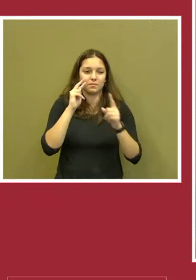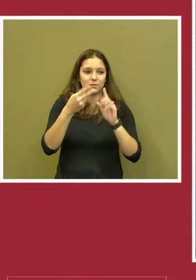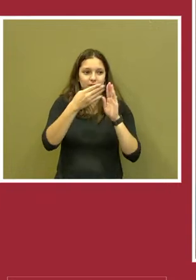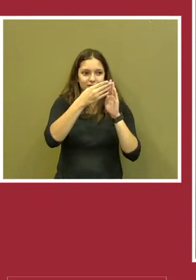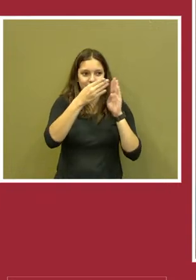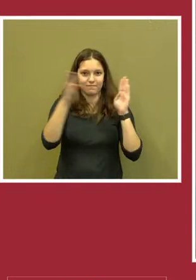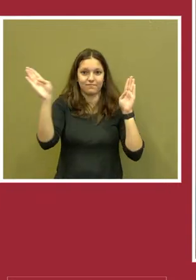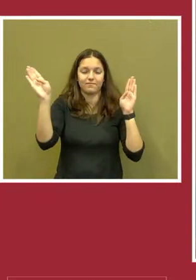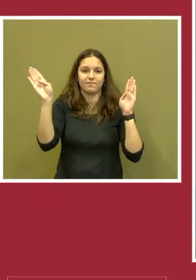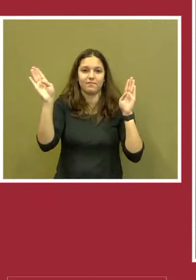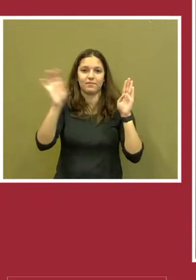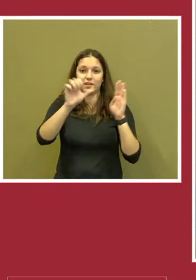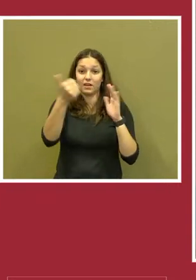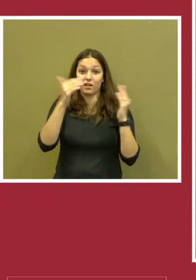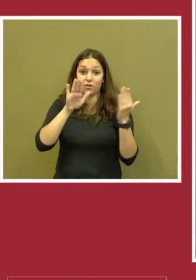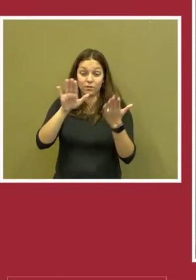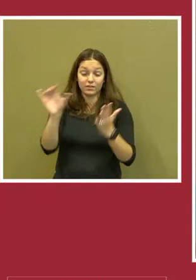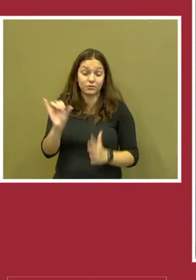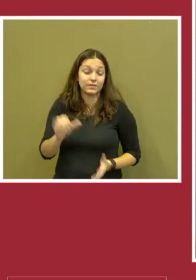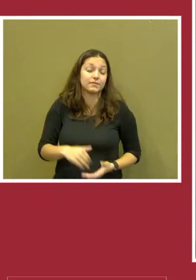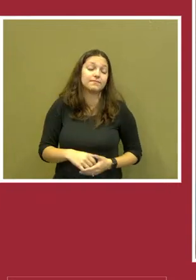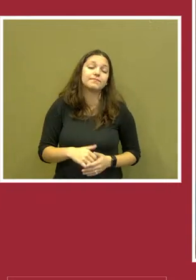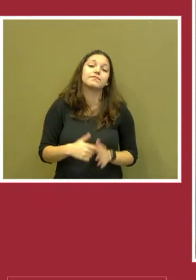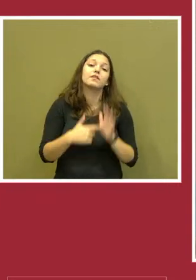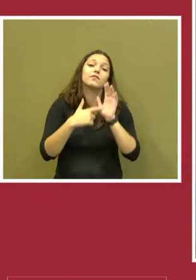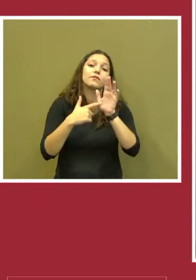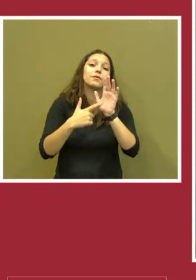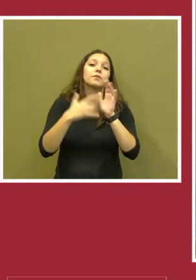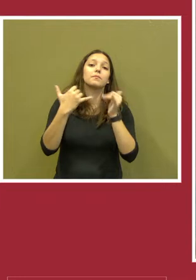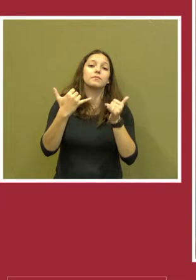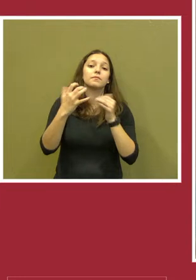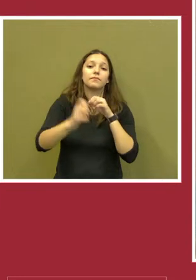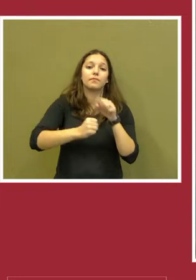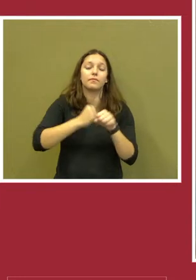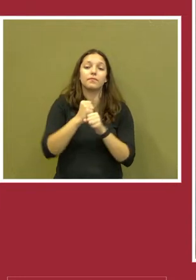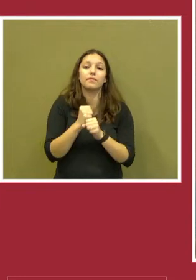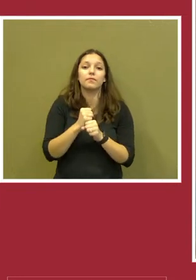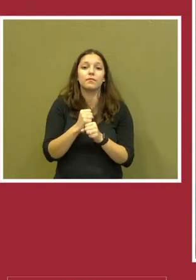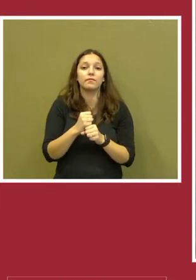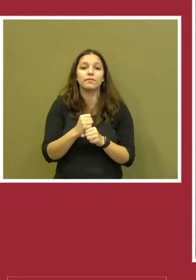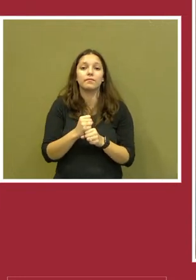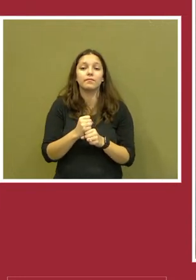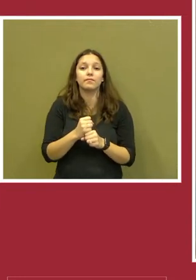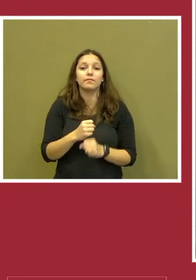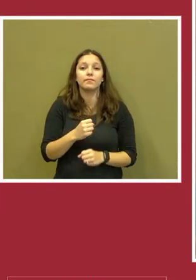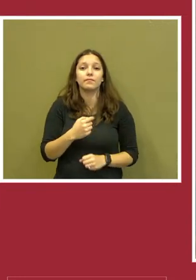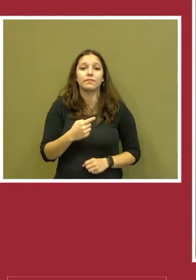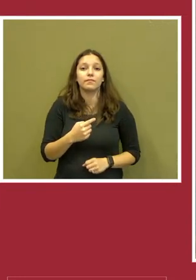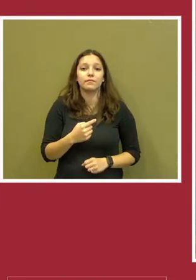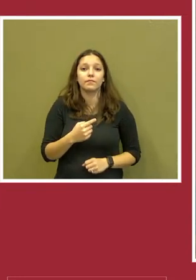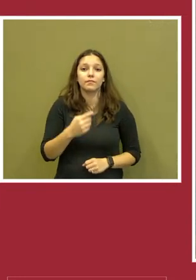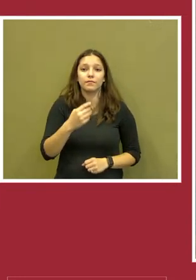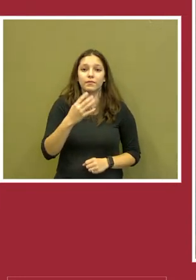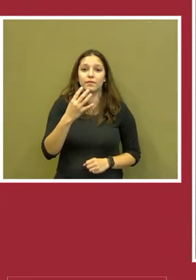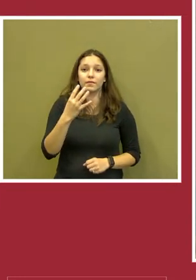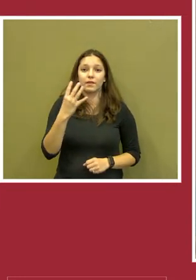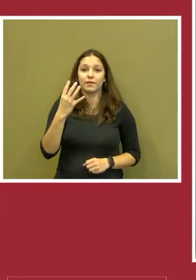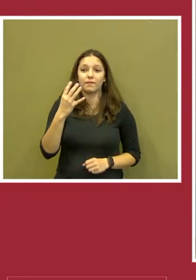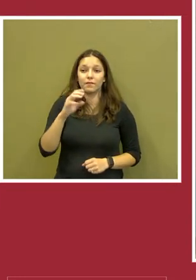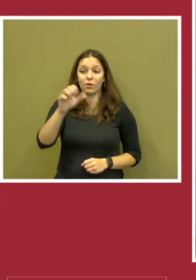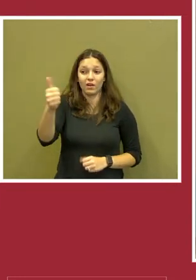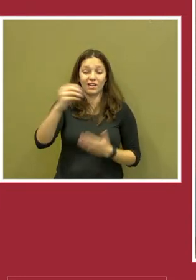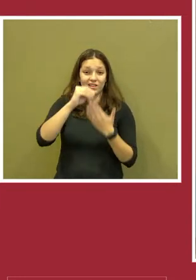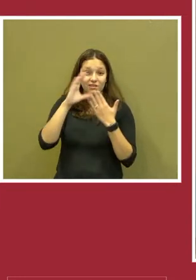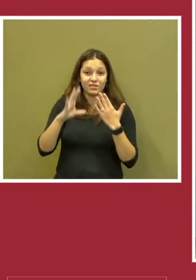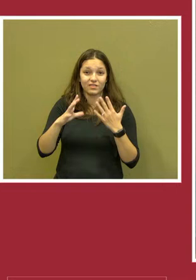too. Like for example, this year, I'm one of four other students at Ben High